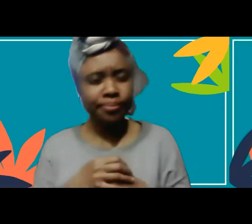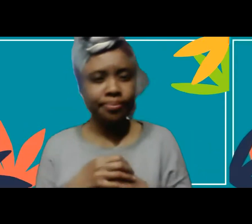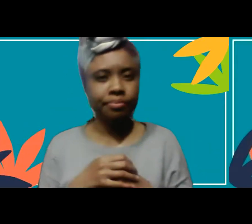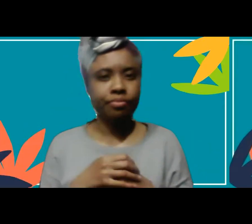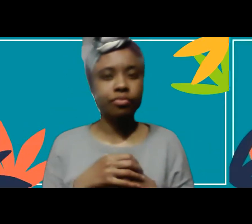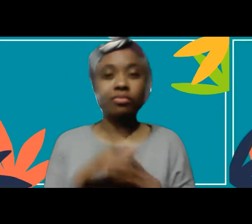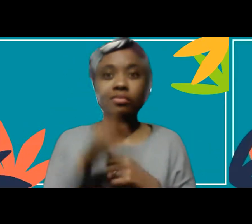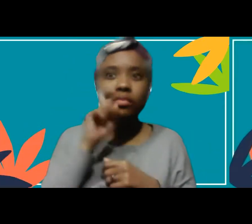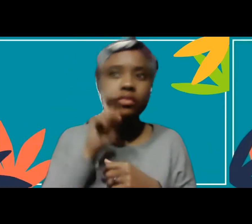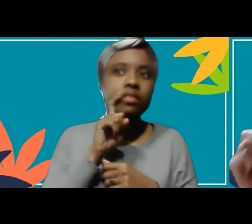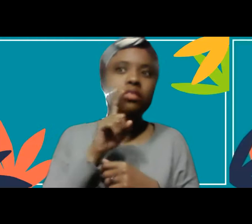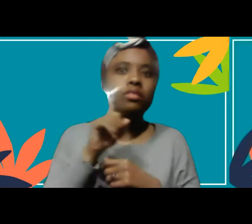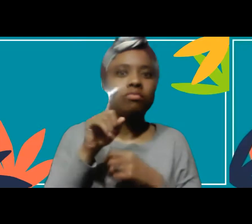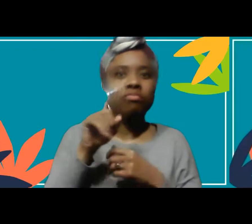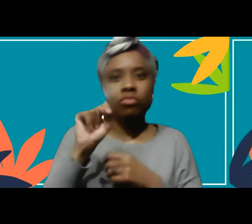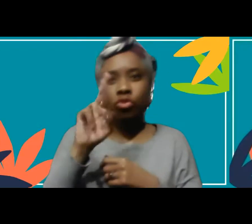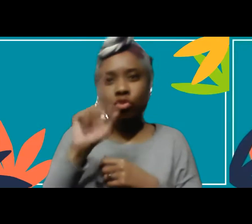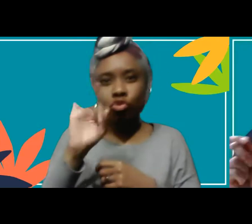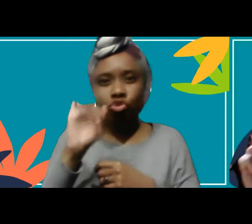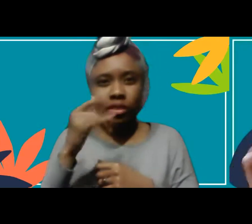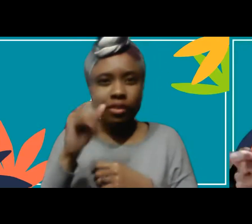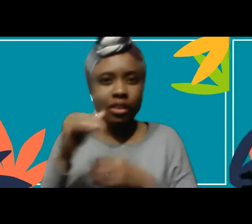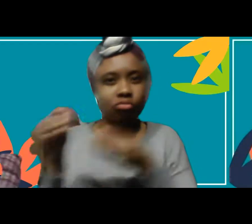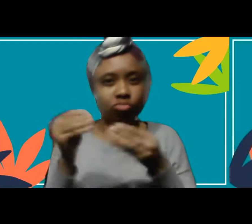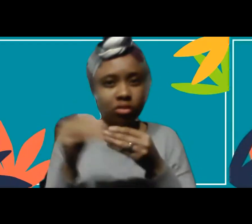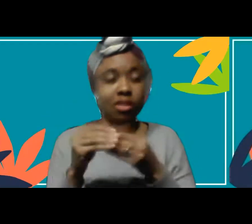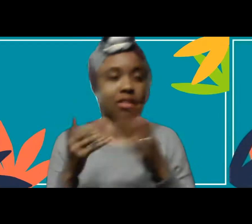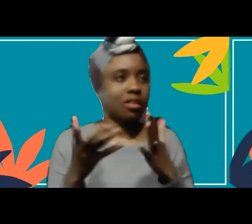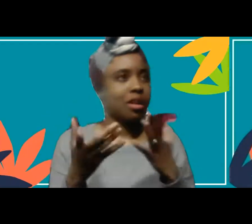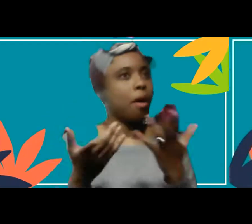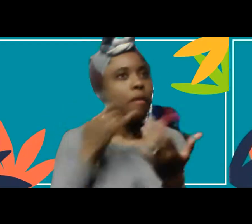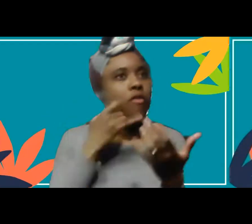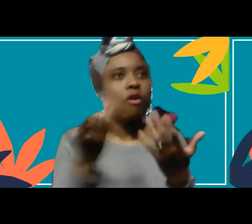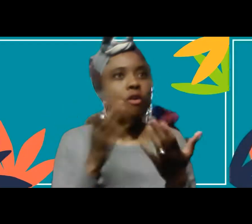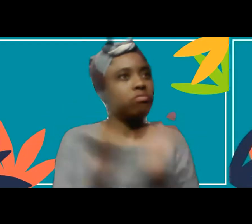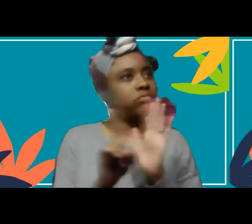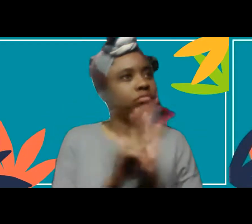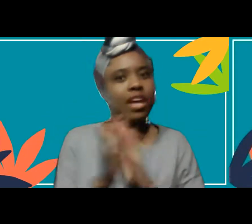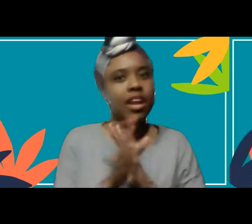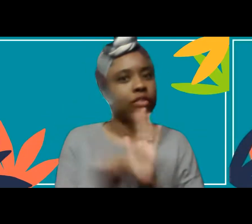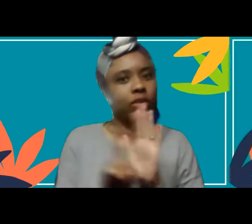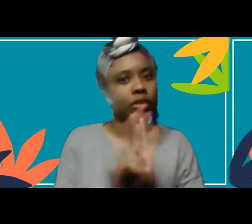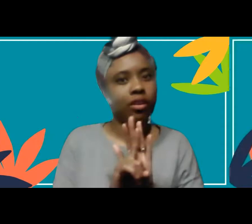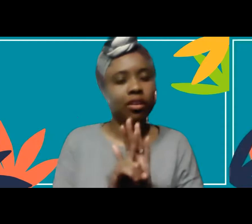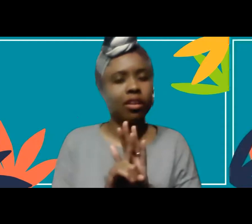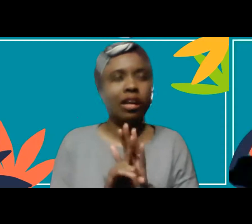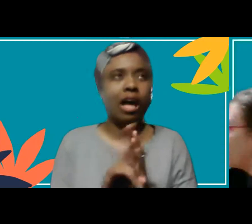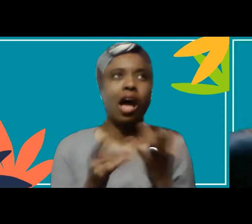trafficking already happening. You know, my phone never rings except for when I'm on. Can you guys hear that? I hope you can. I'm so